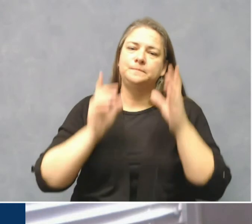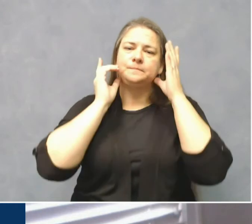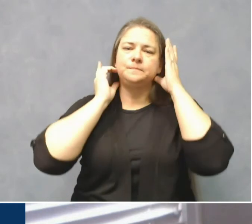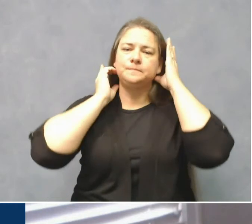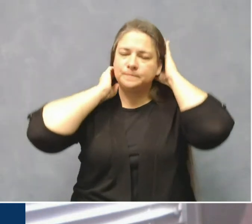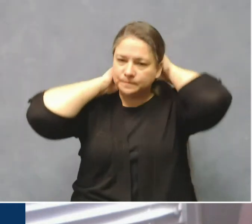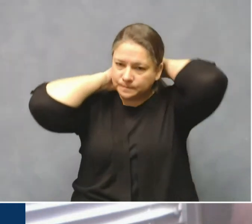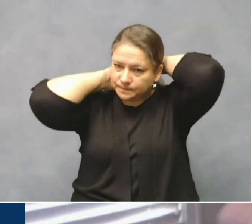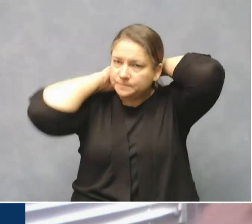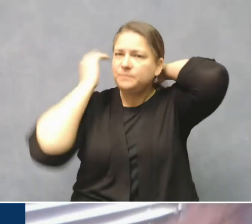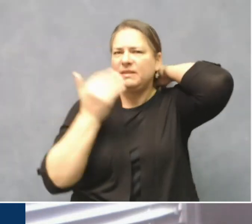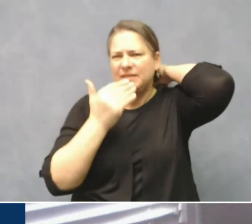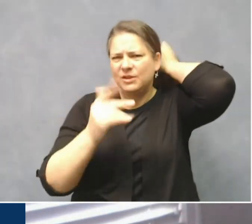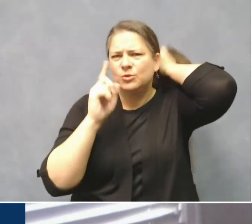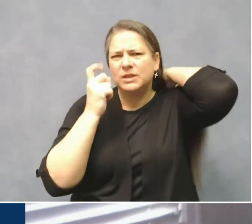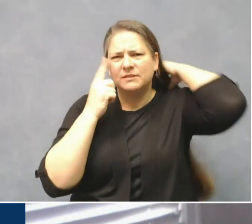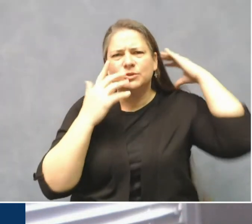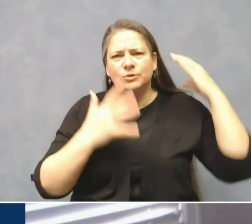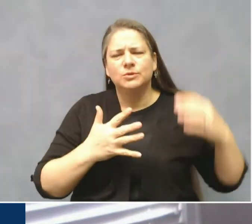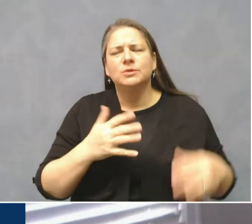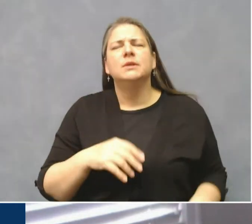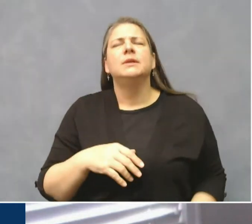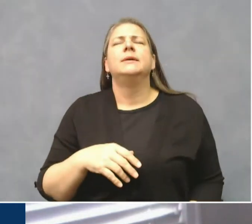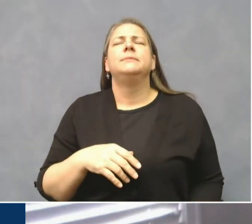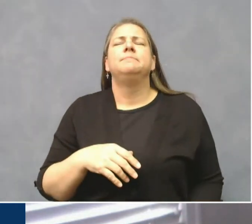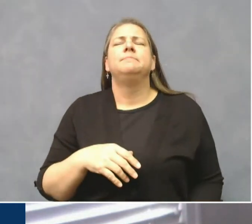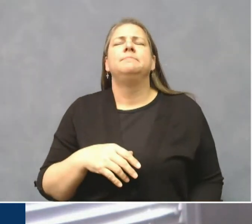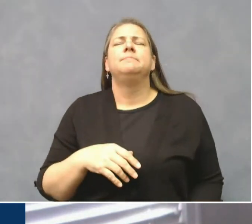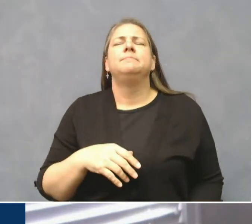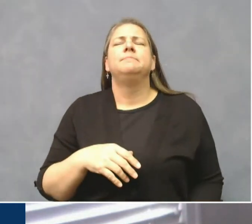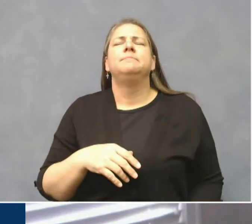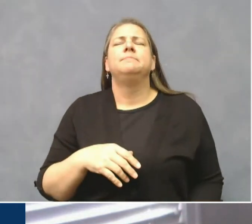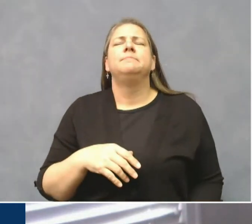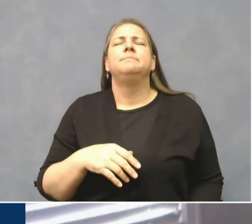Thank you, Governor. James, do you have my slides, please?